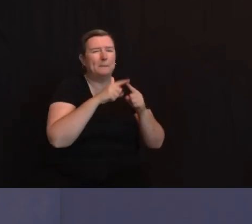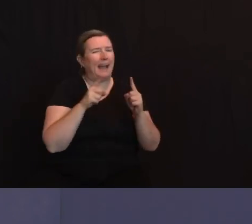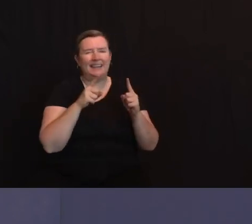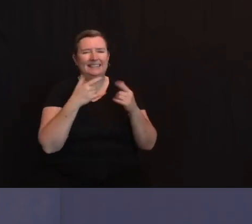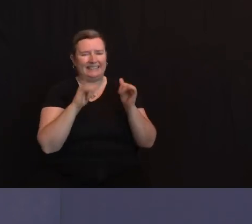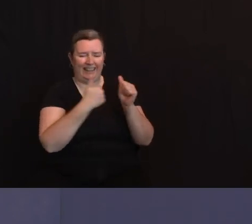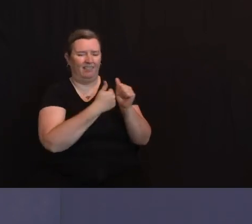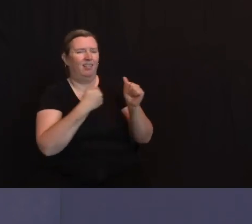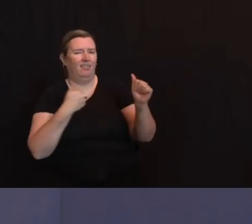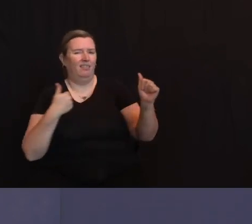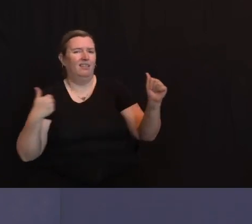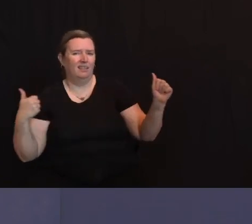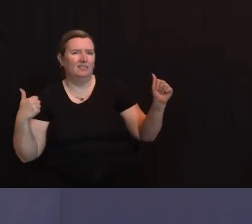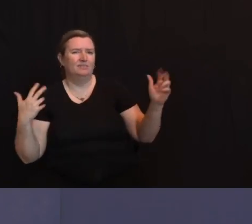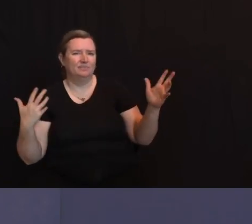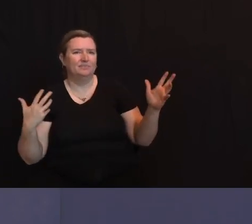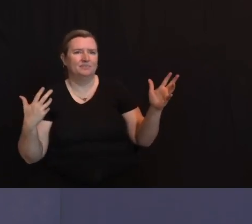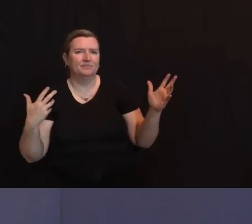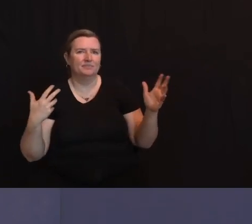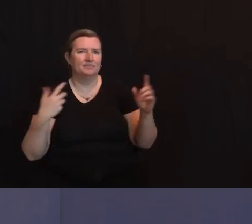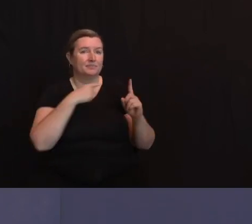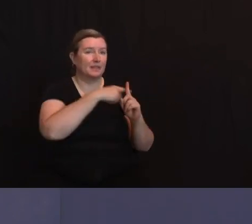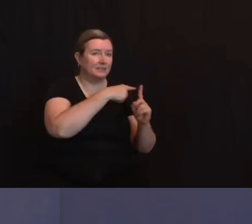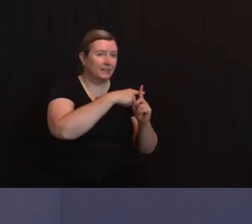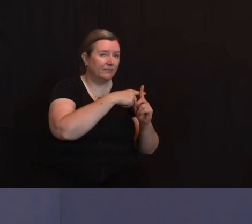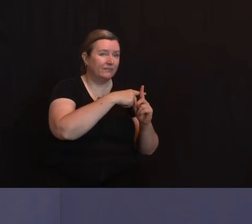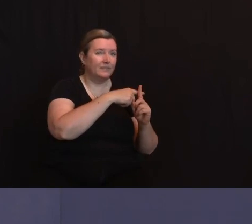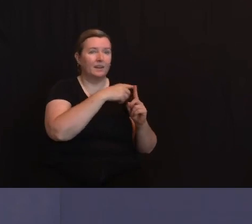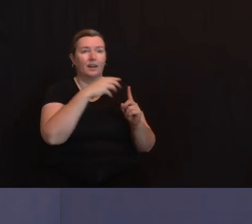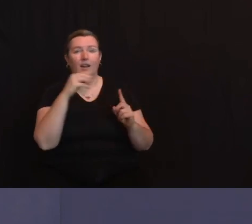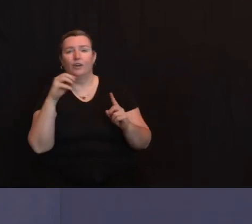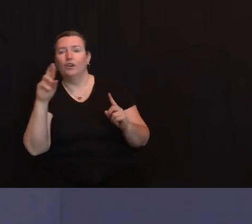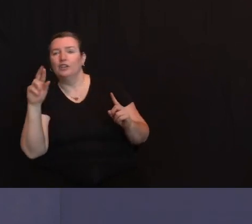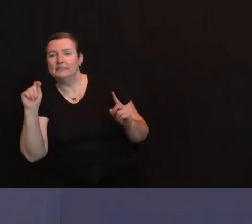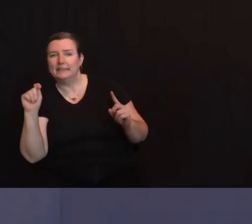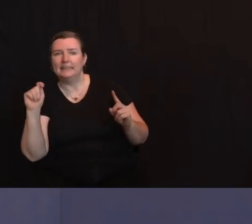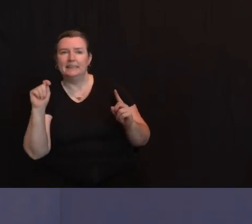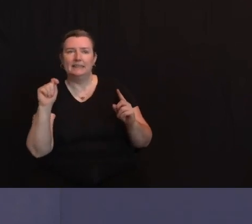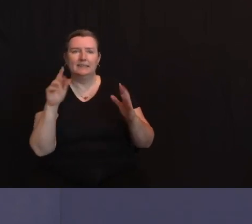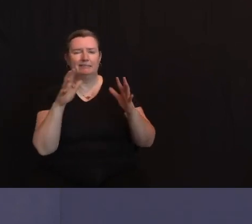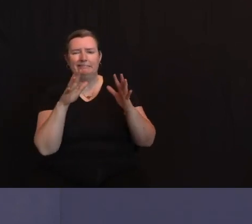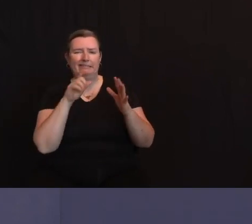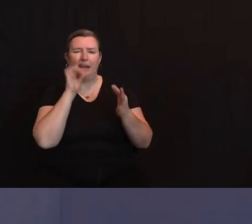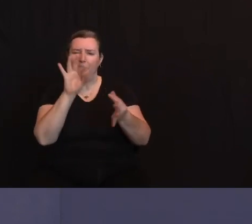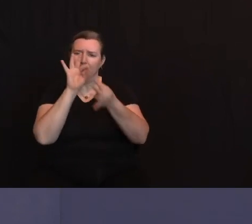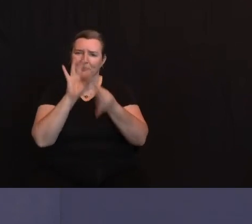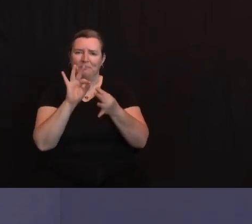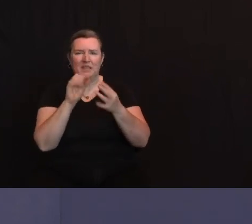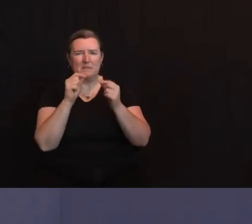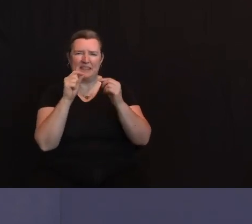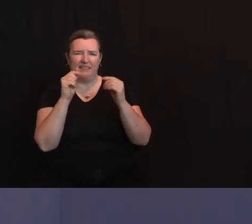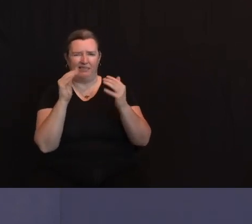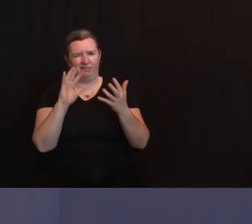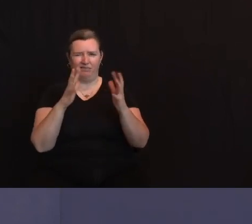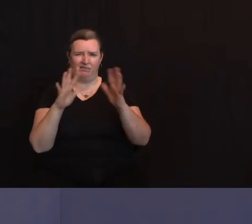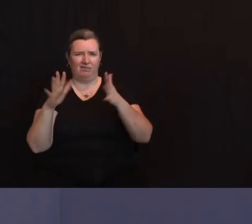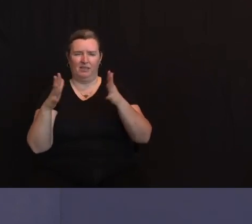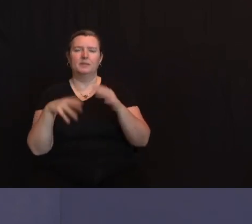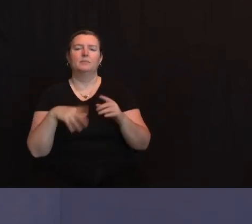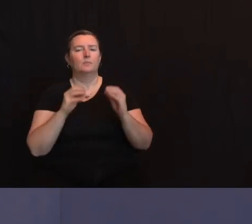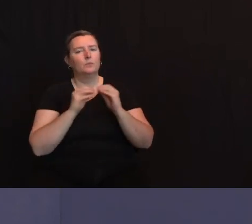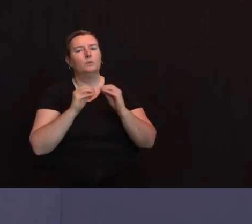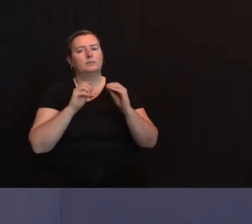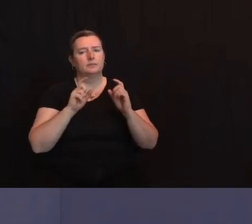numbers. We are working aggressively to resolve this problem. Testing turnaround times remain a national